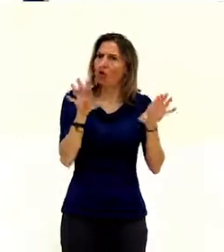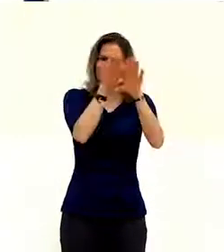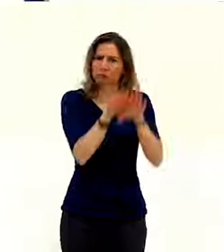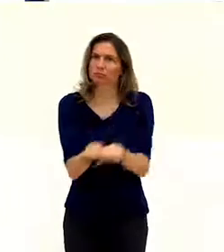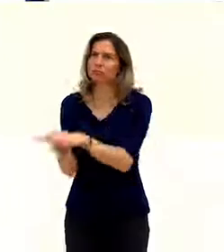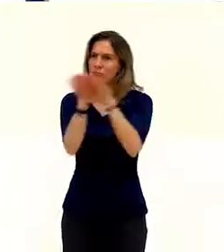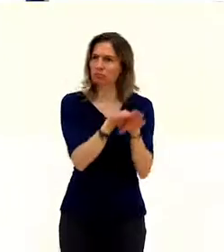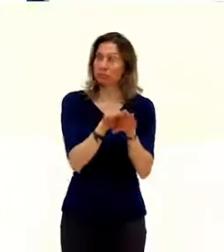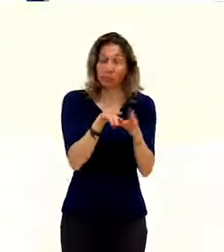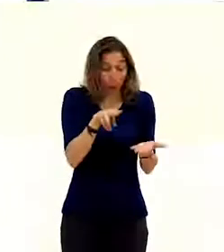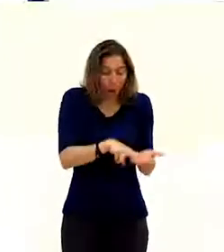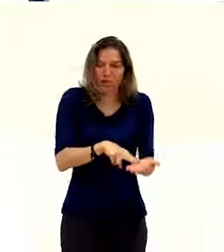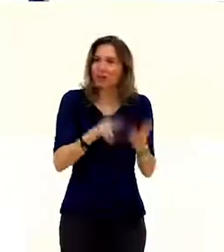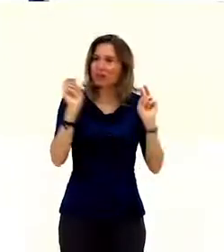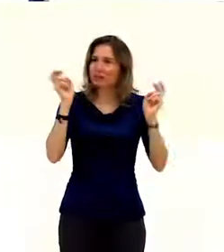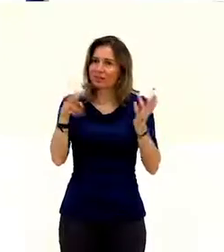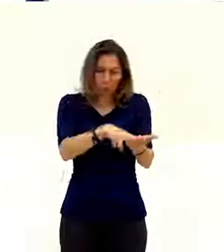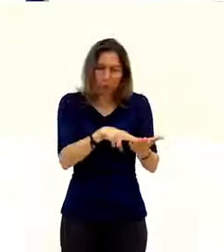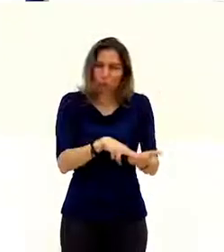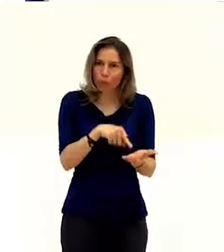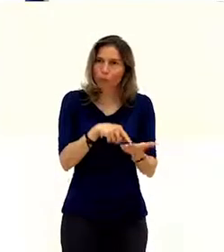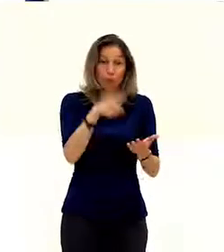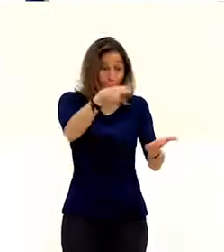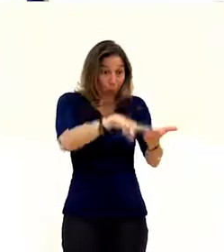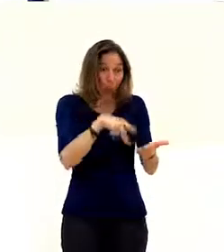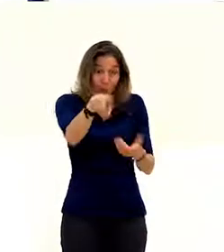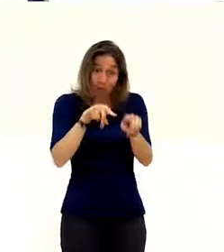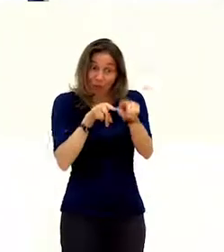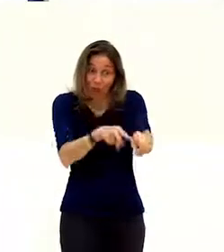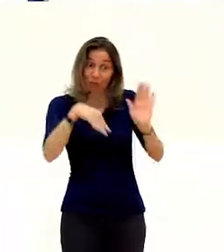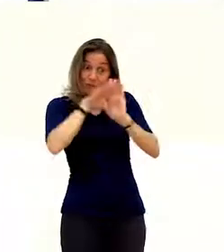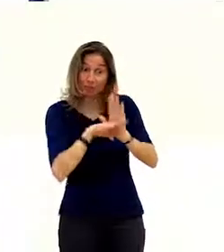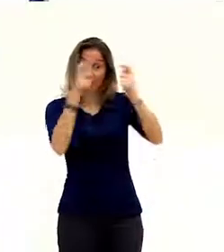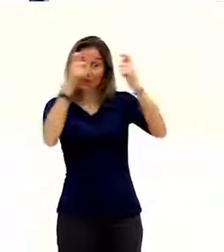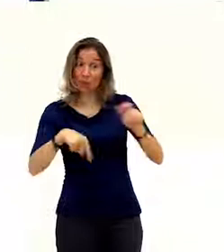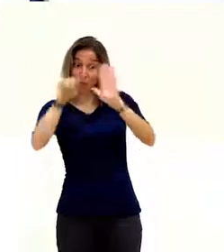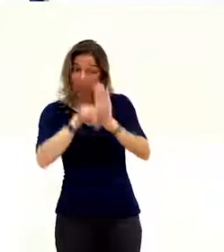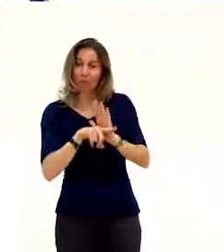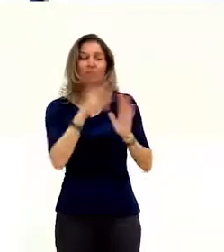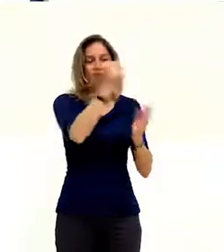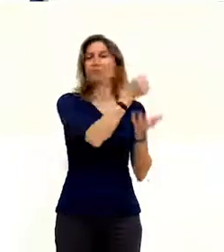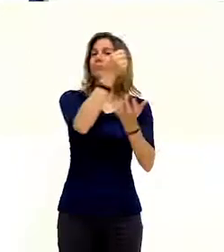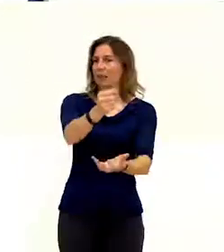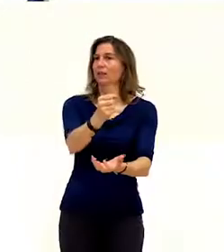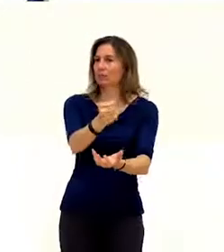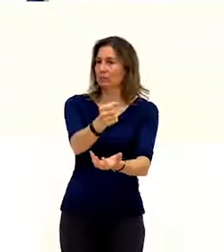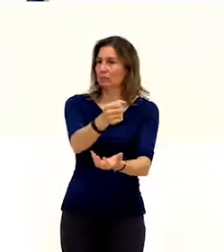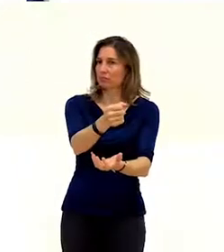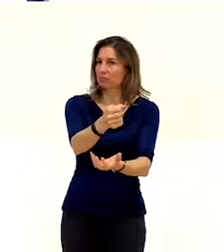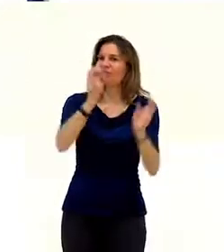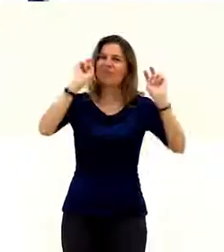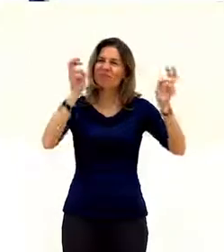terms. There's a contract and there is an award of that contract. That framework is carried through a contract,